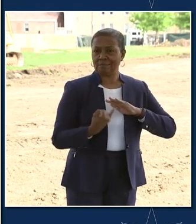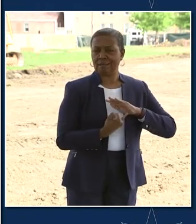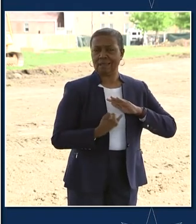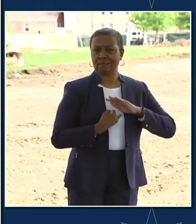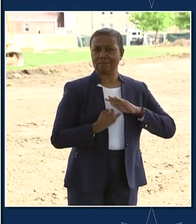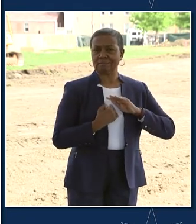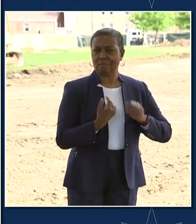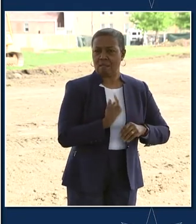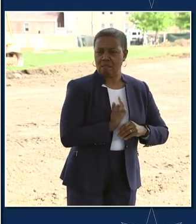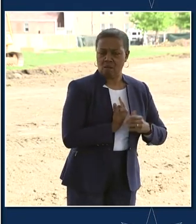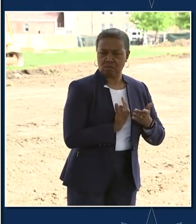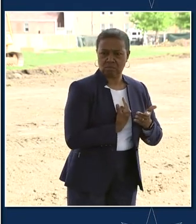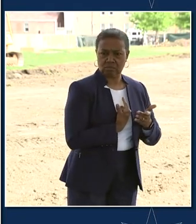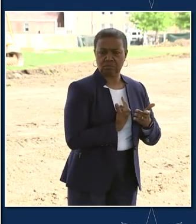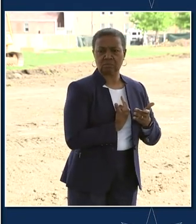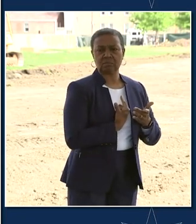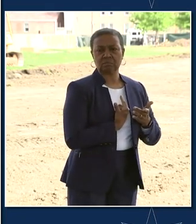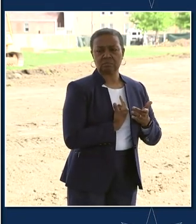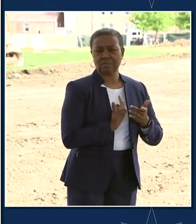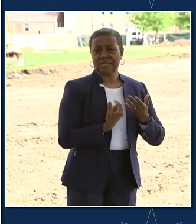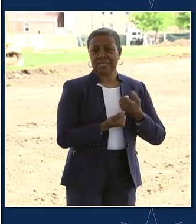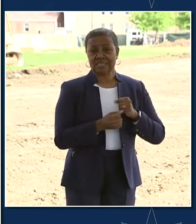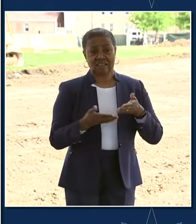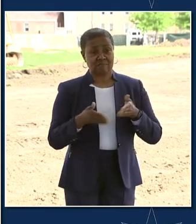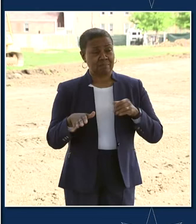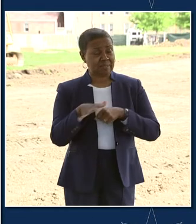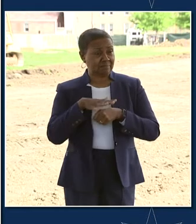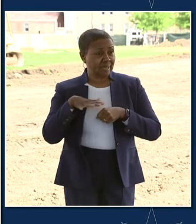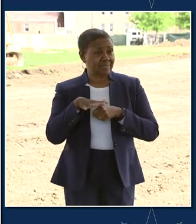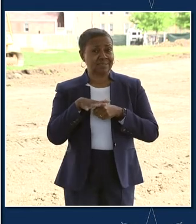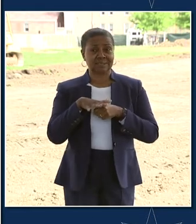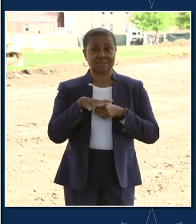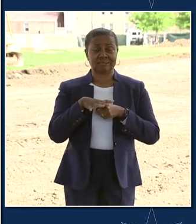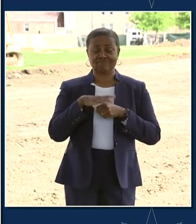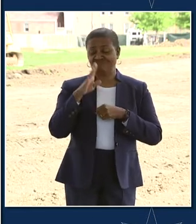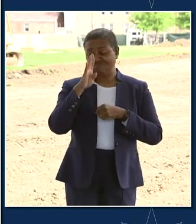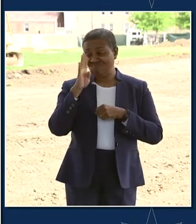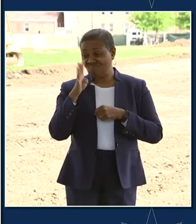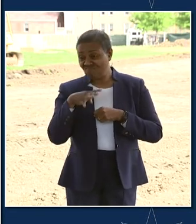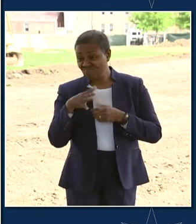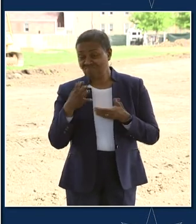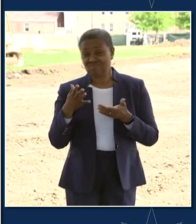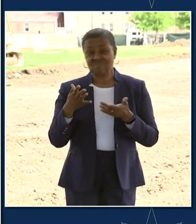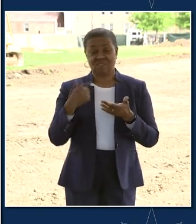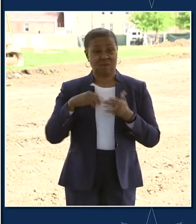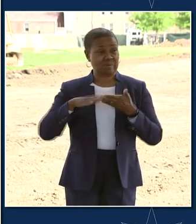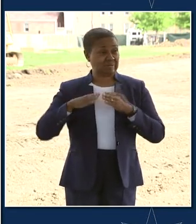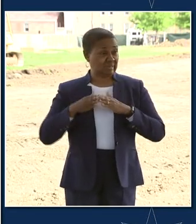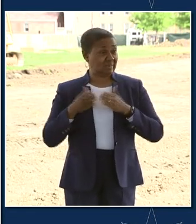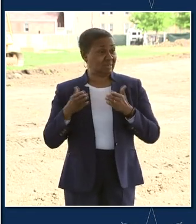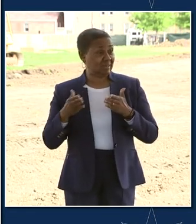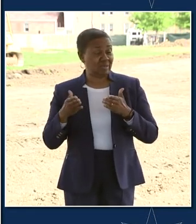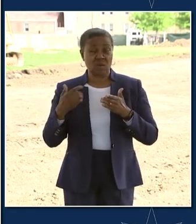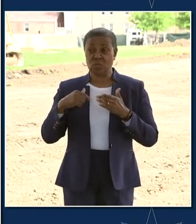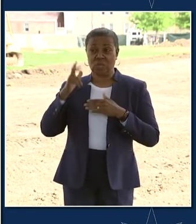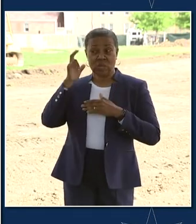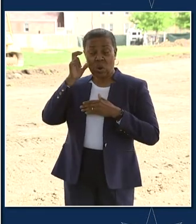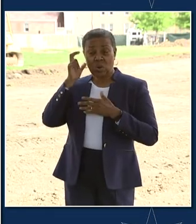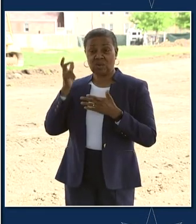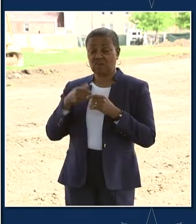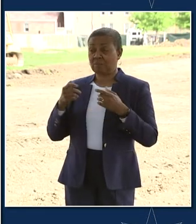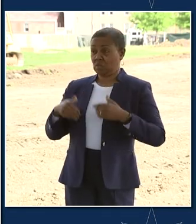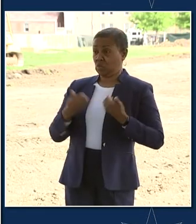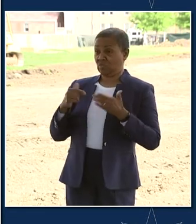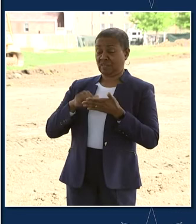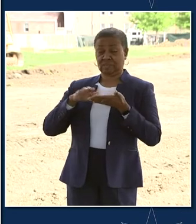and alone. The safe public spaces that are taken for granted in other parts of our city, we heard from